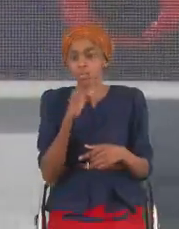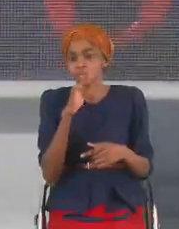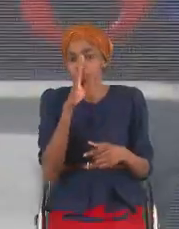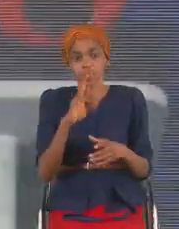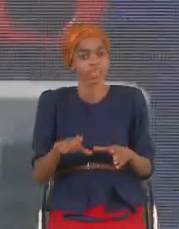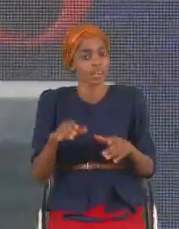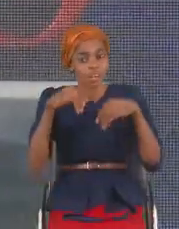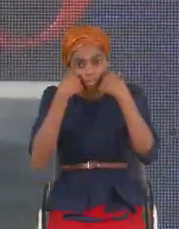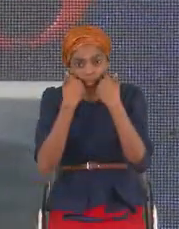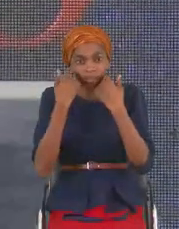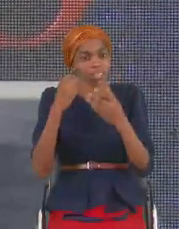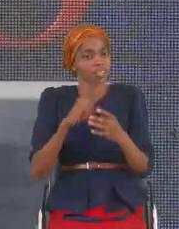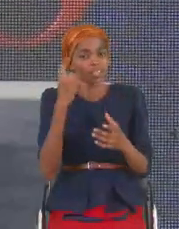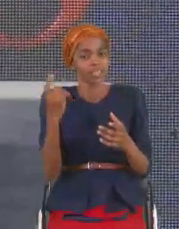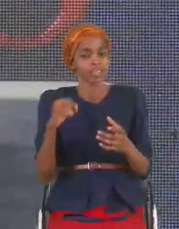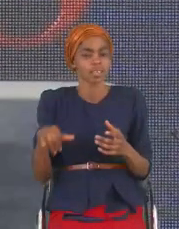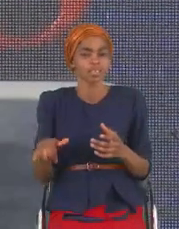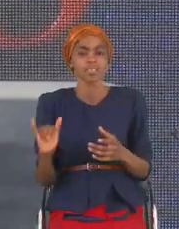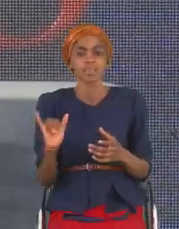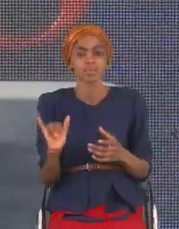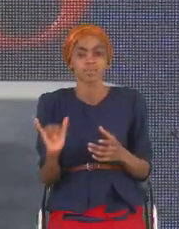in eternity.